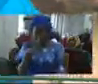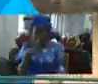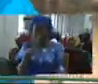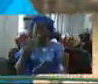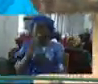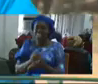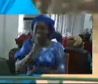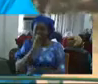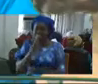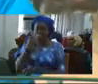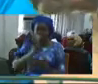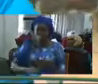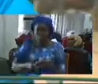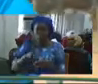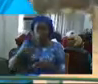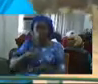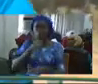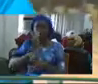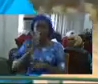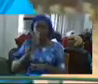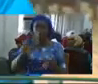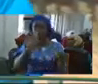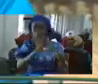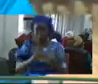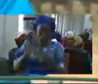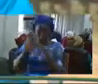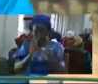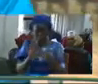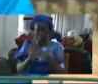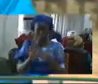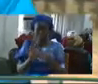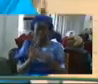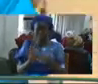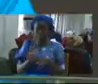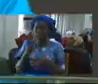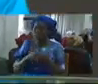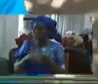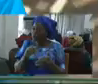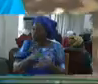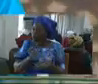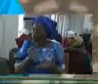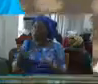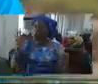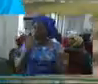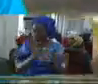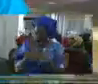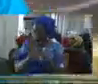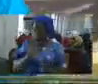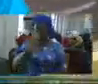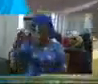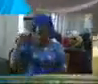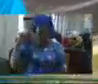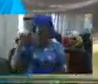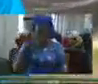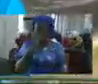called cooperation. What do I call it? Your boss asks you to do something,